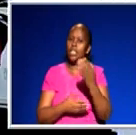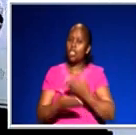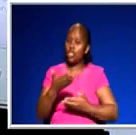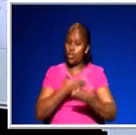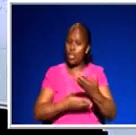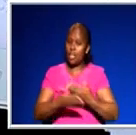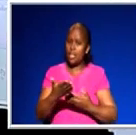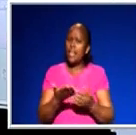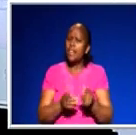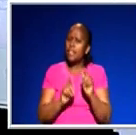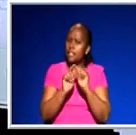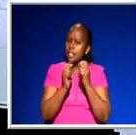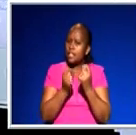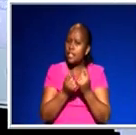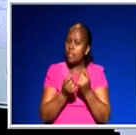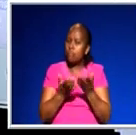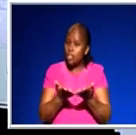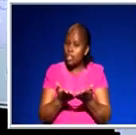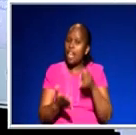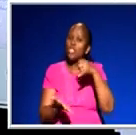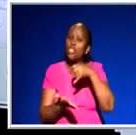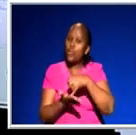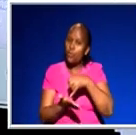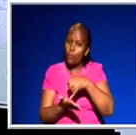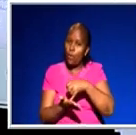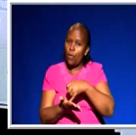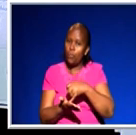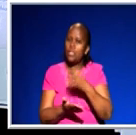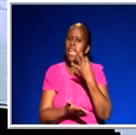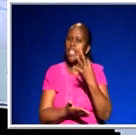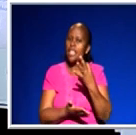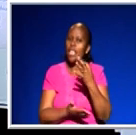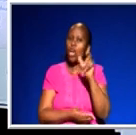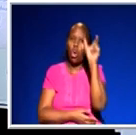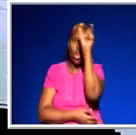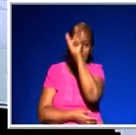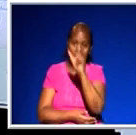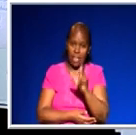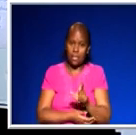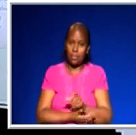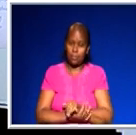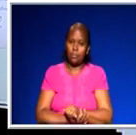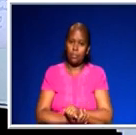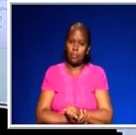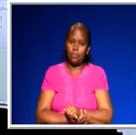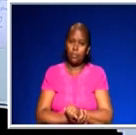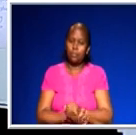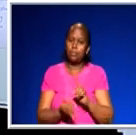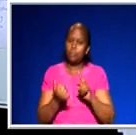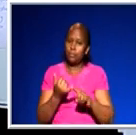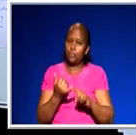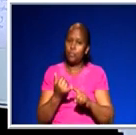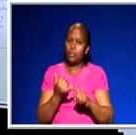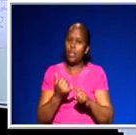this is the trade that involved three continents. One continent